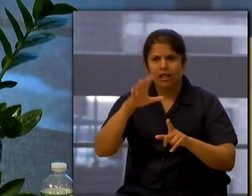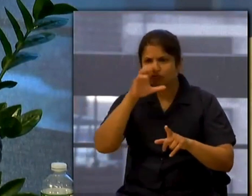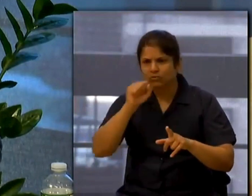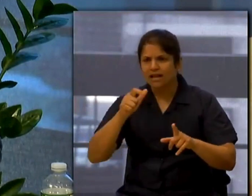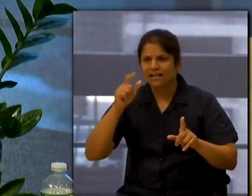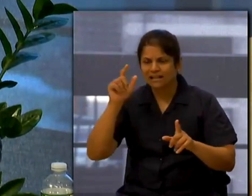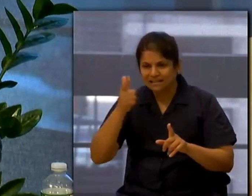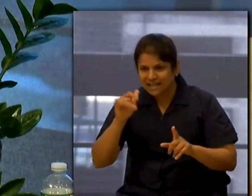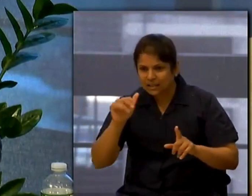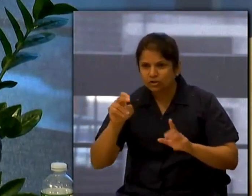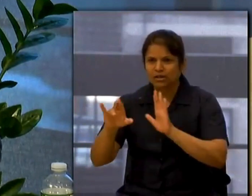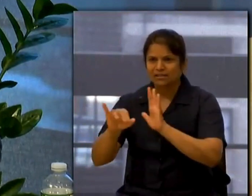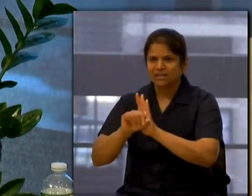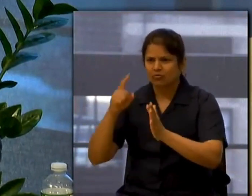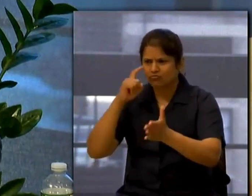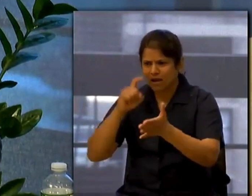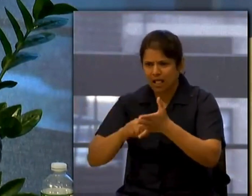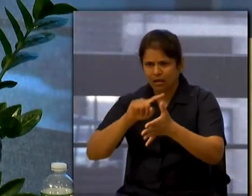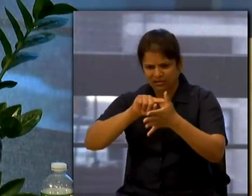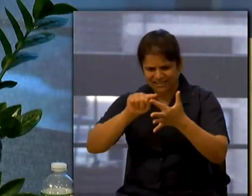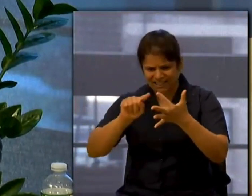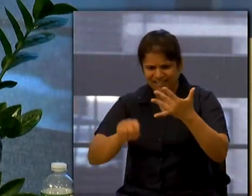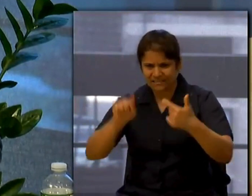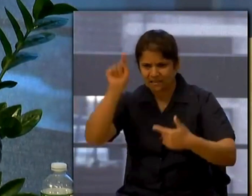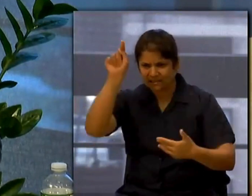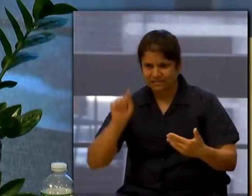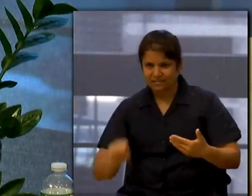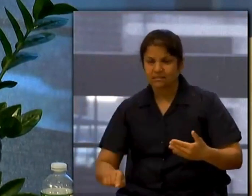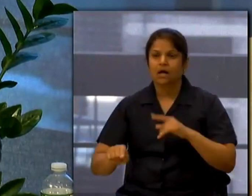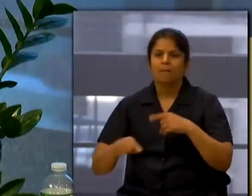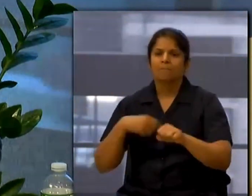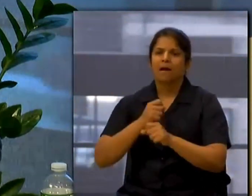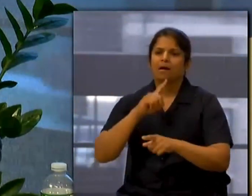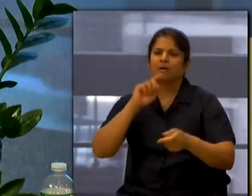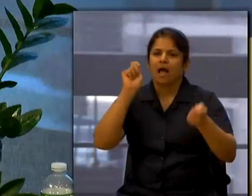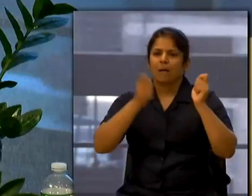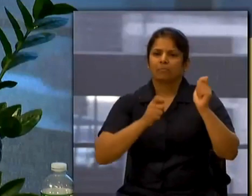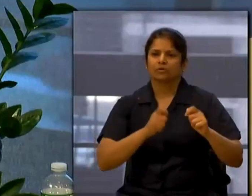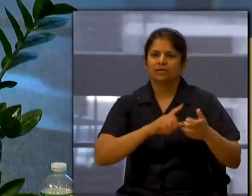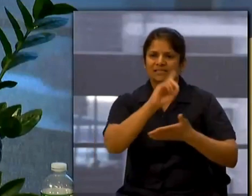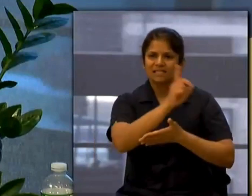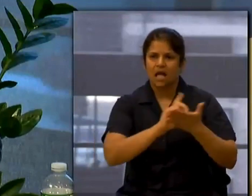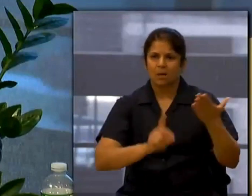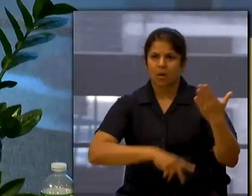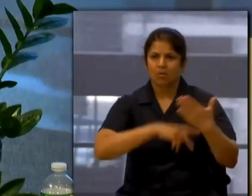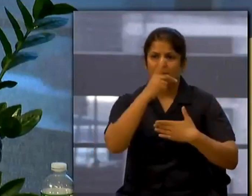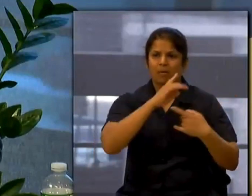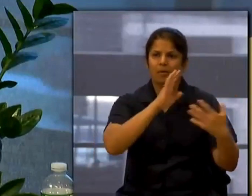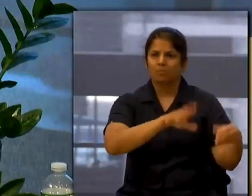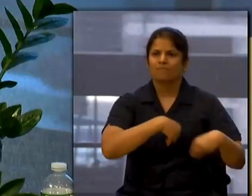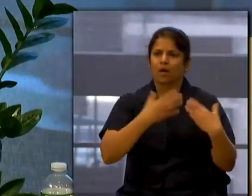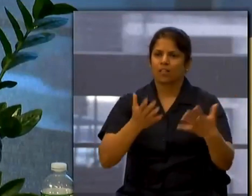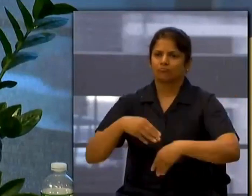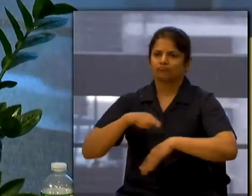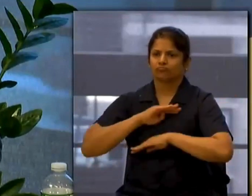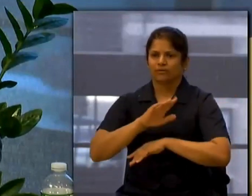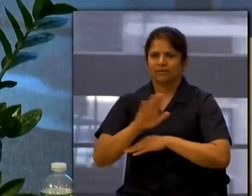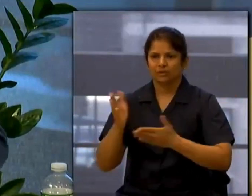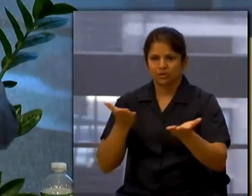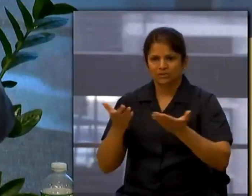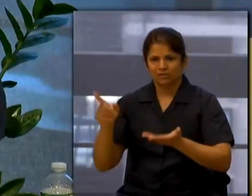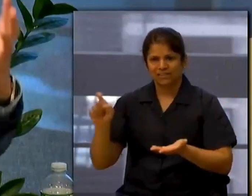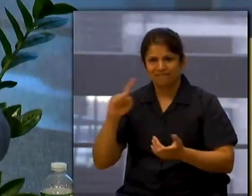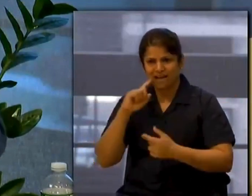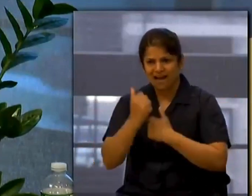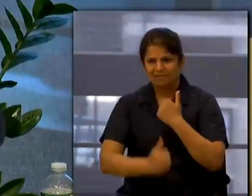able to design programs that better serve the needs of everybody versus,